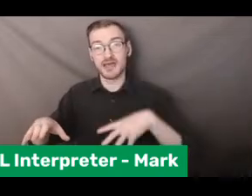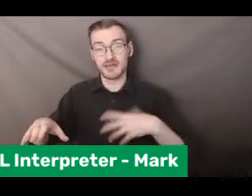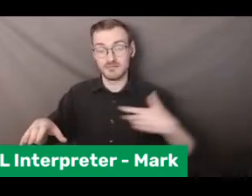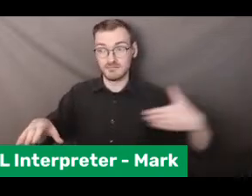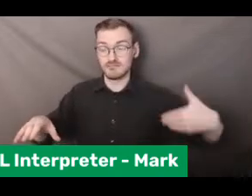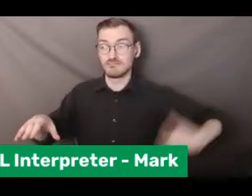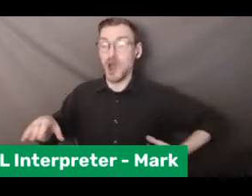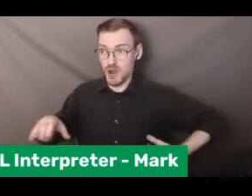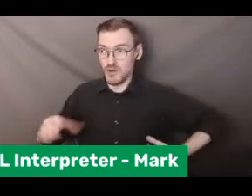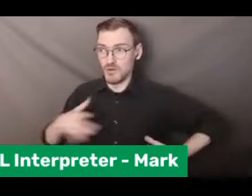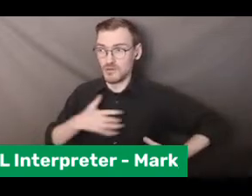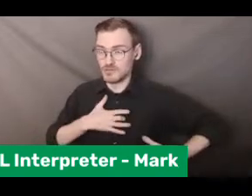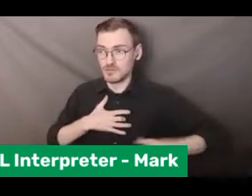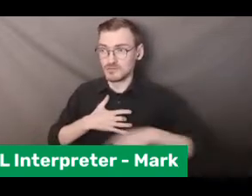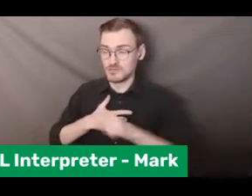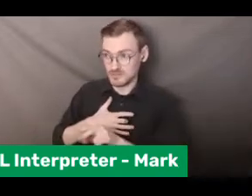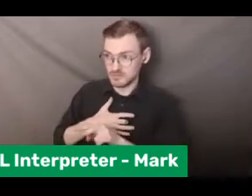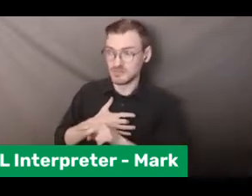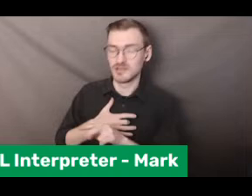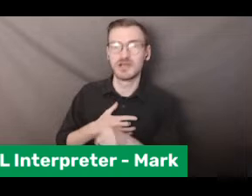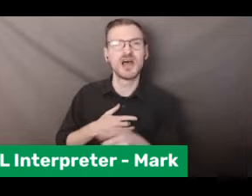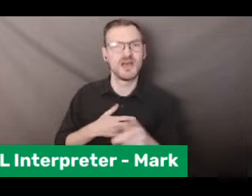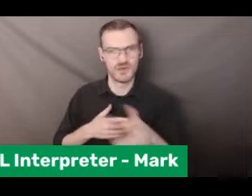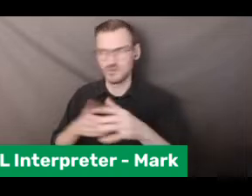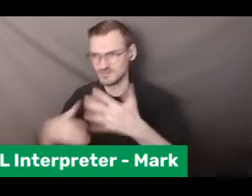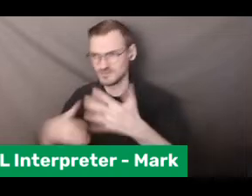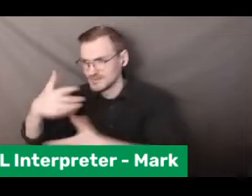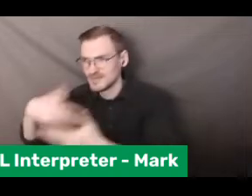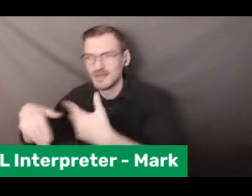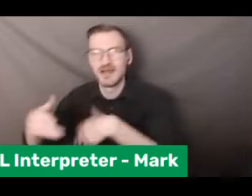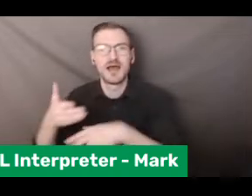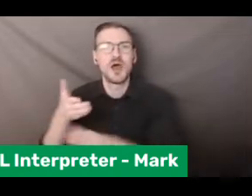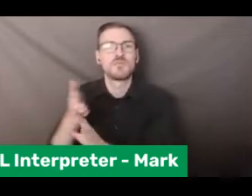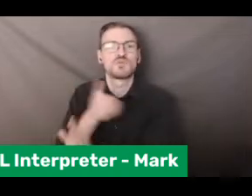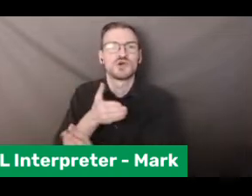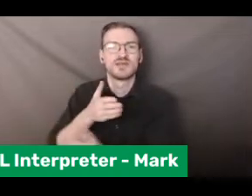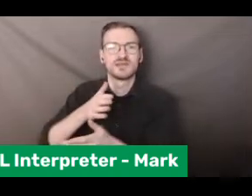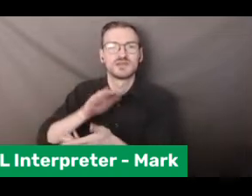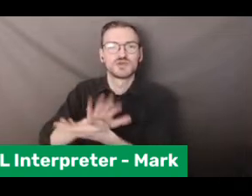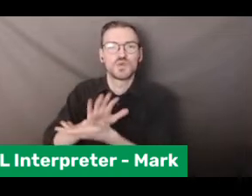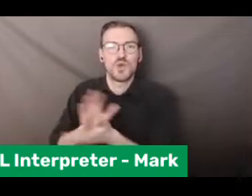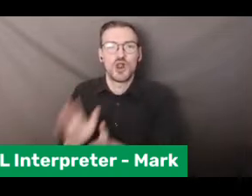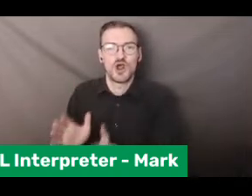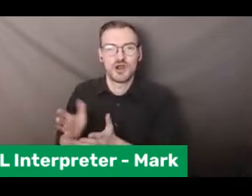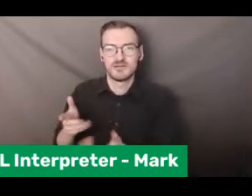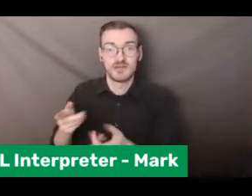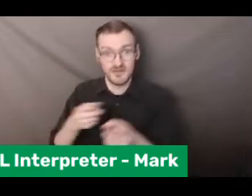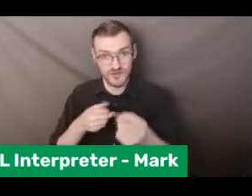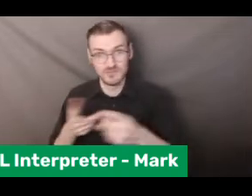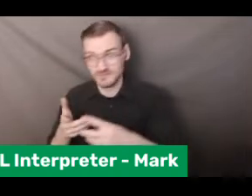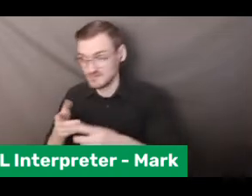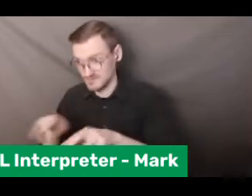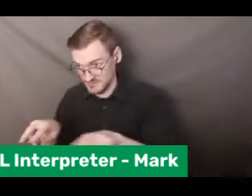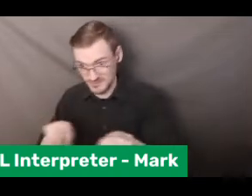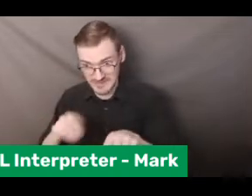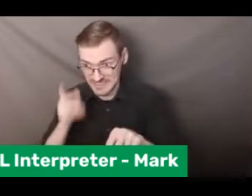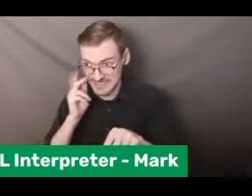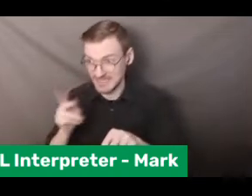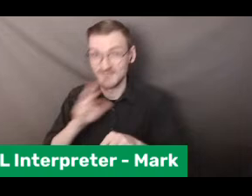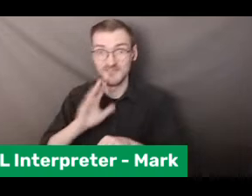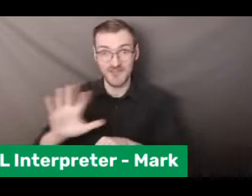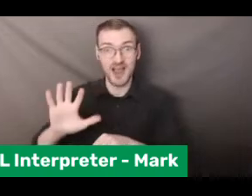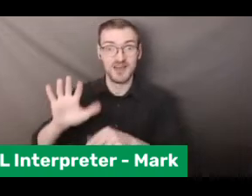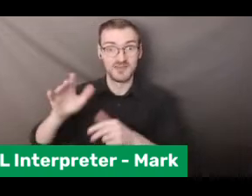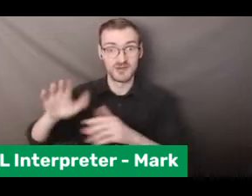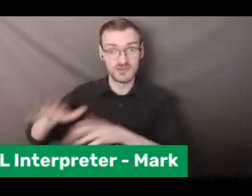preschooler? Have you ever been around a 5-year-old? My partner teaches kindergarten. And so I'm always perplexed by